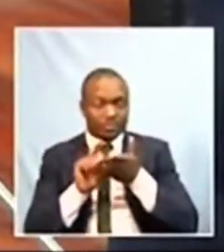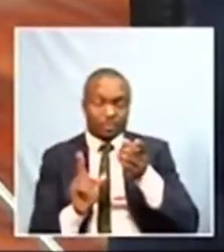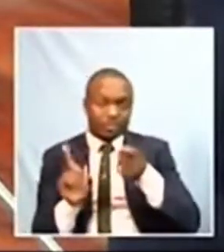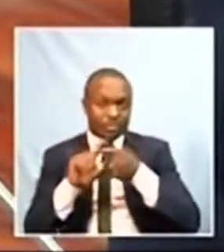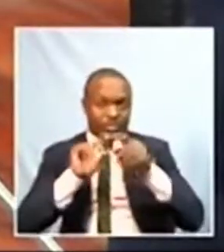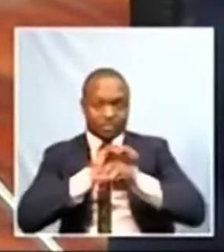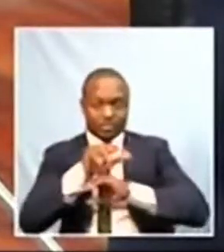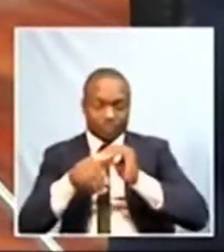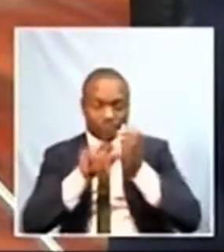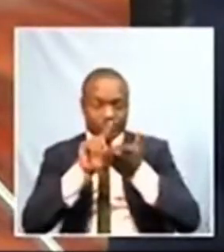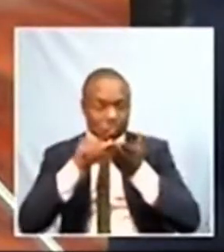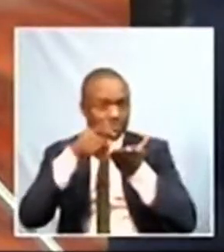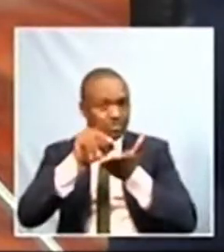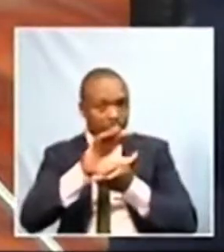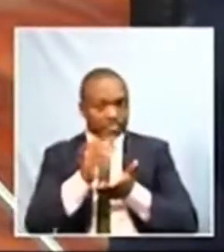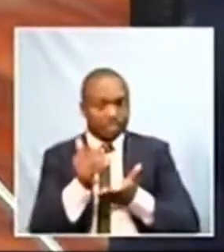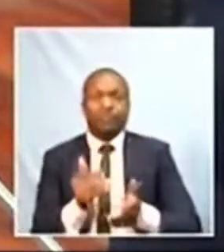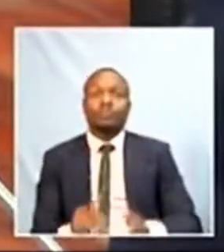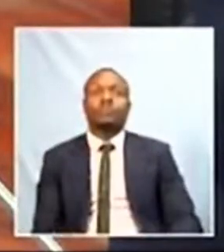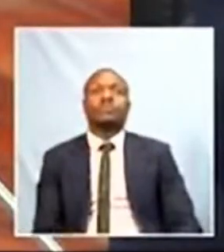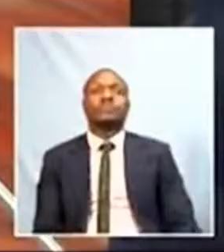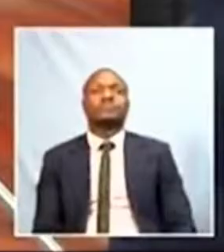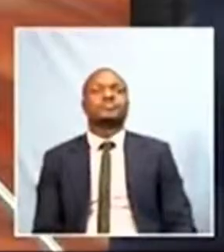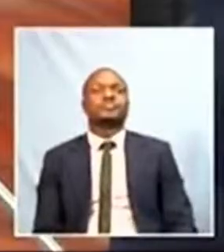are settled.